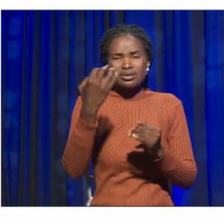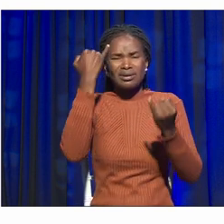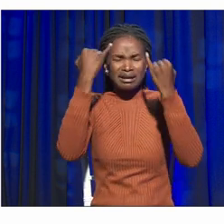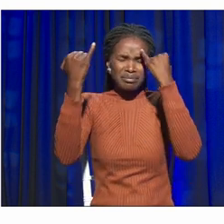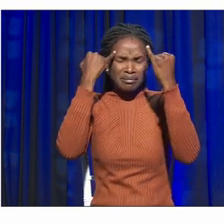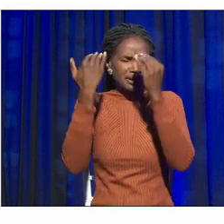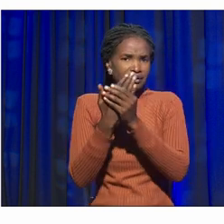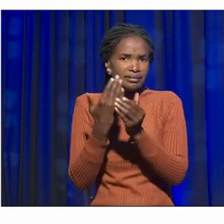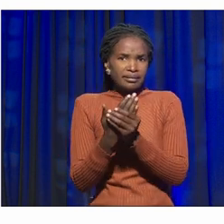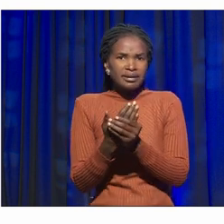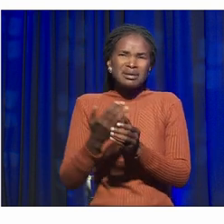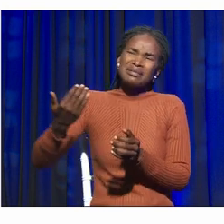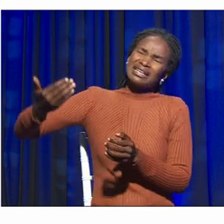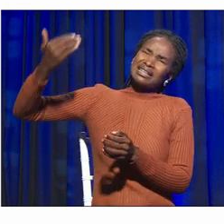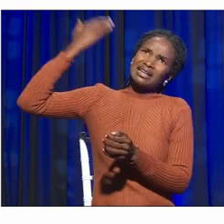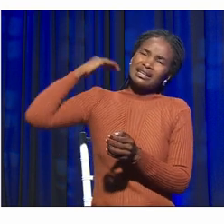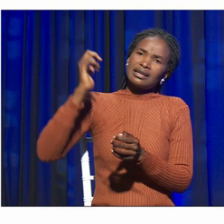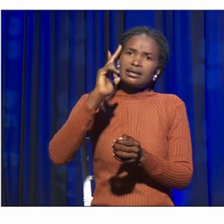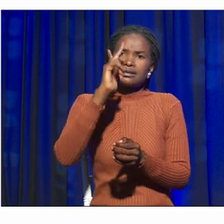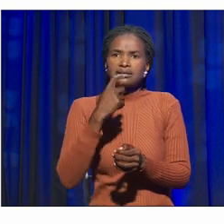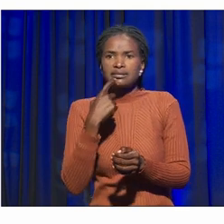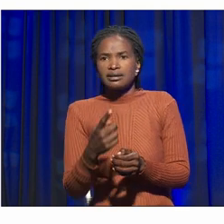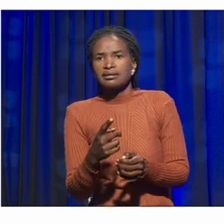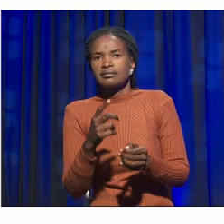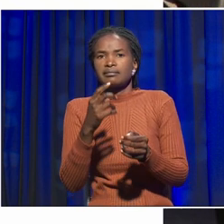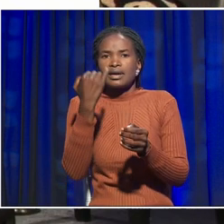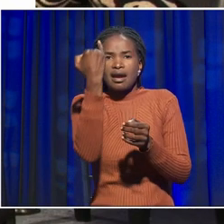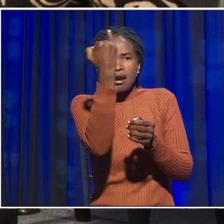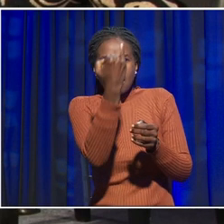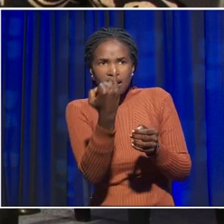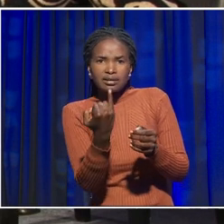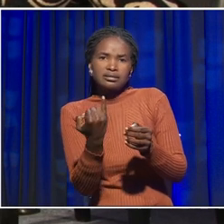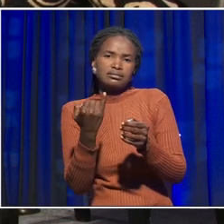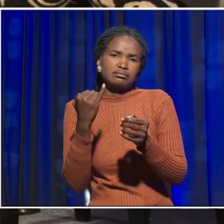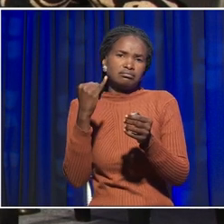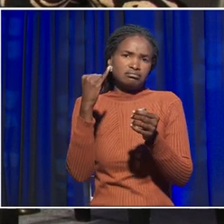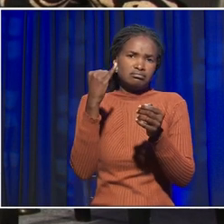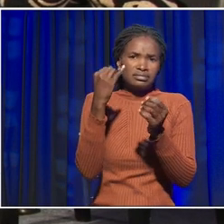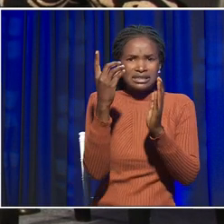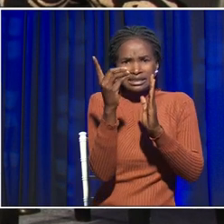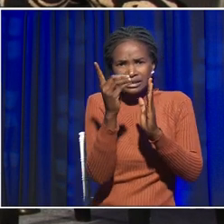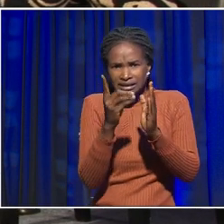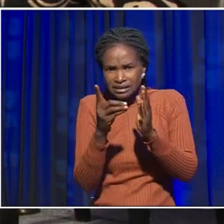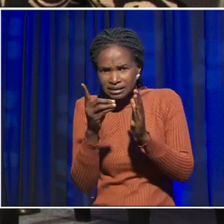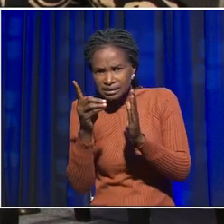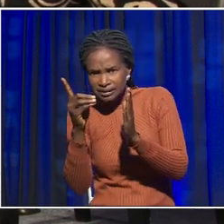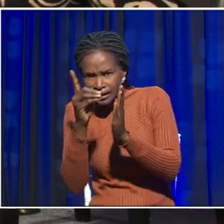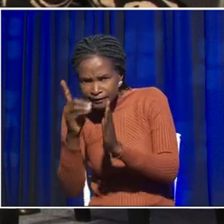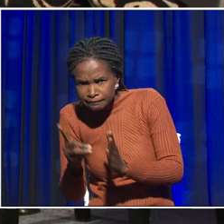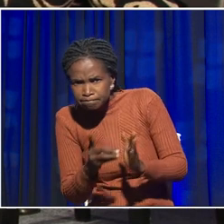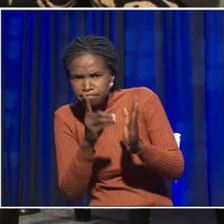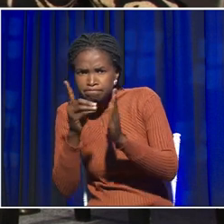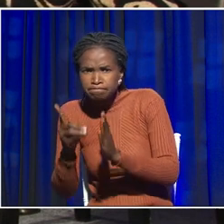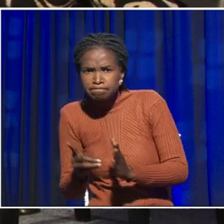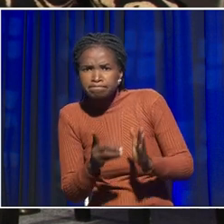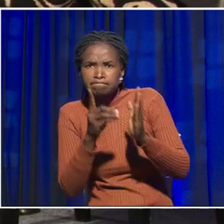probably in the old traditional mindset, is referred to arts, design, and so forth. Couldn't be more wrong, because creativity